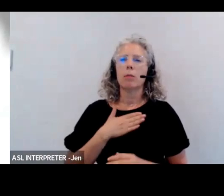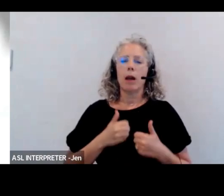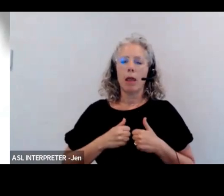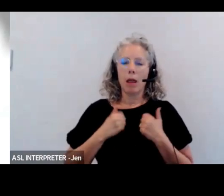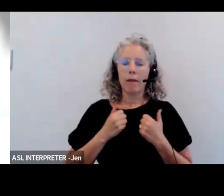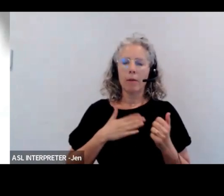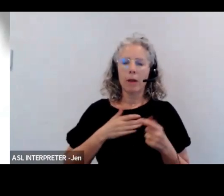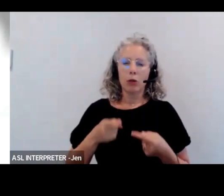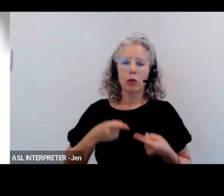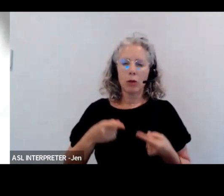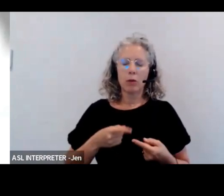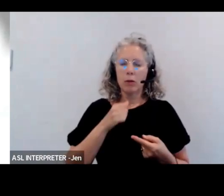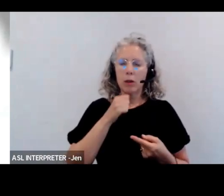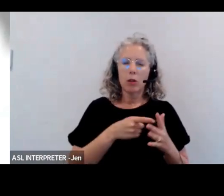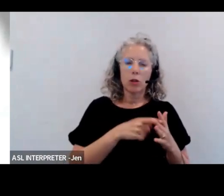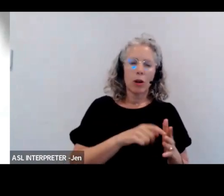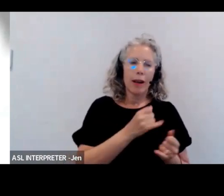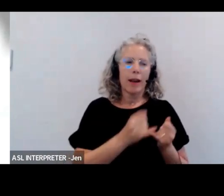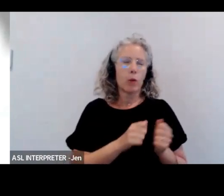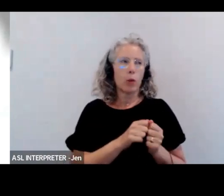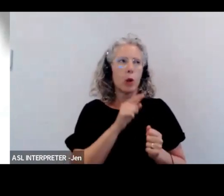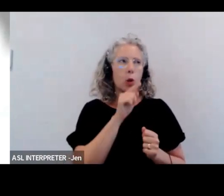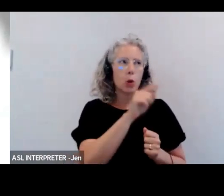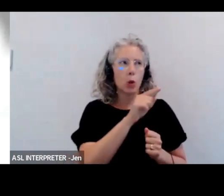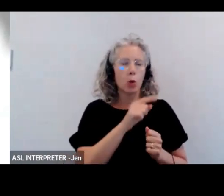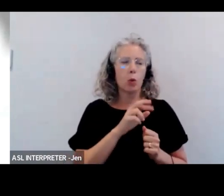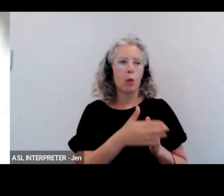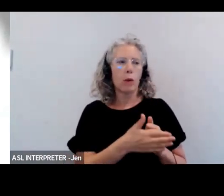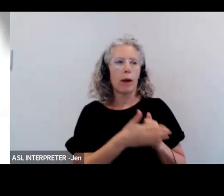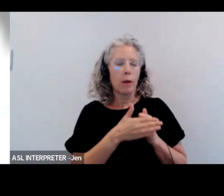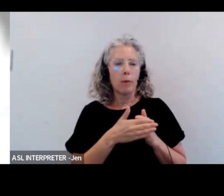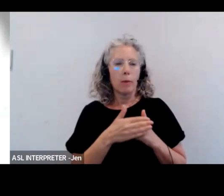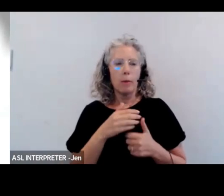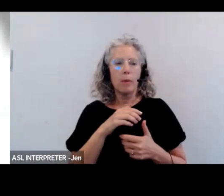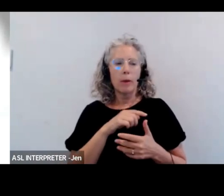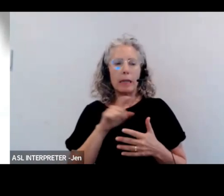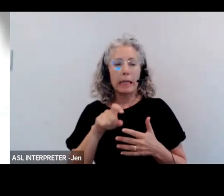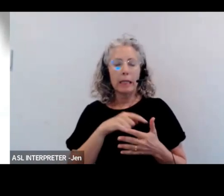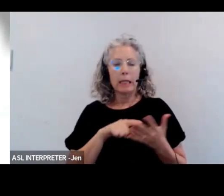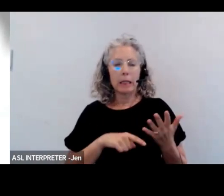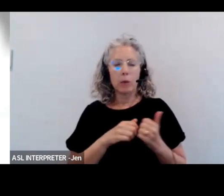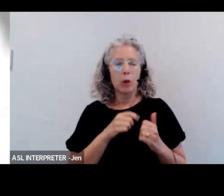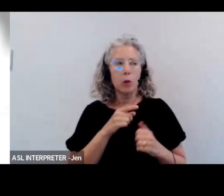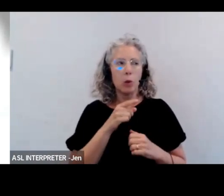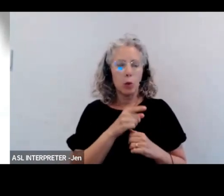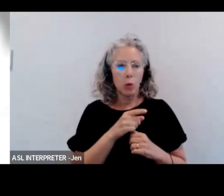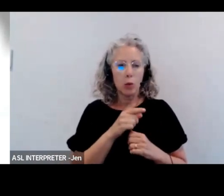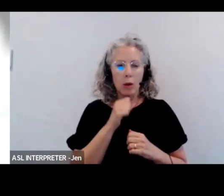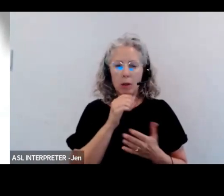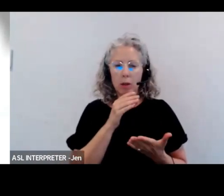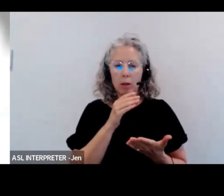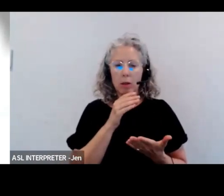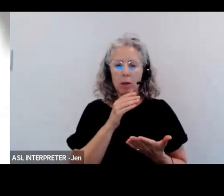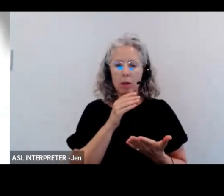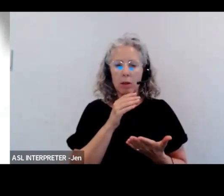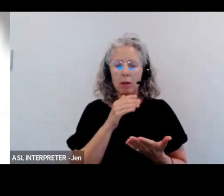struggles doesn't start and end with you or the help or needs that I have with you. And so I think